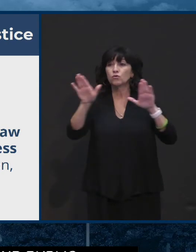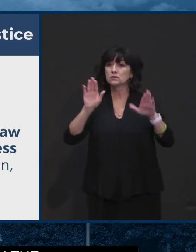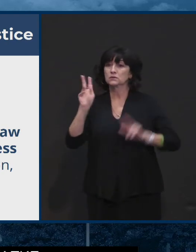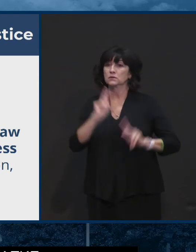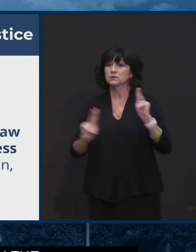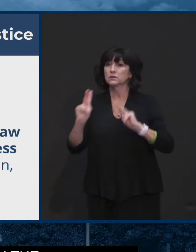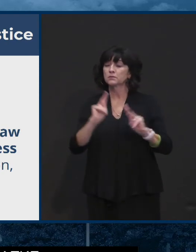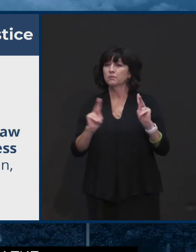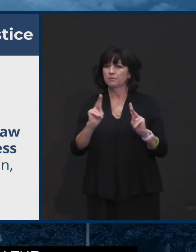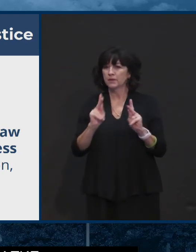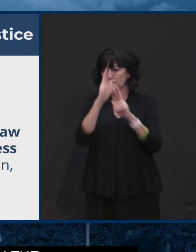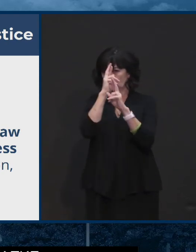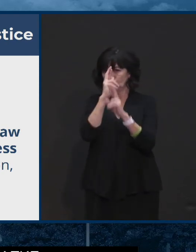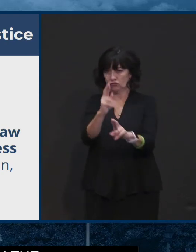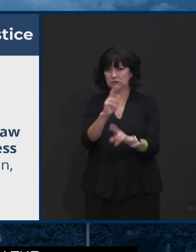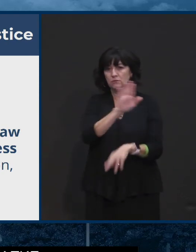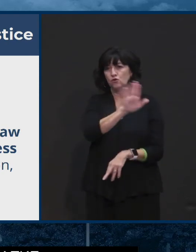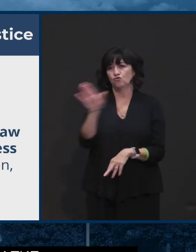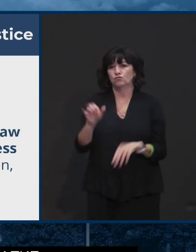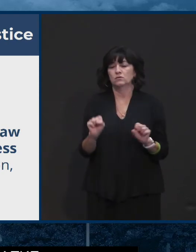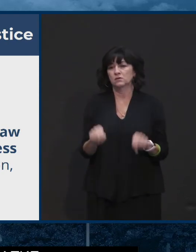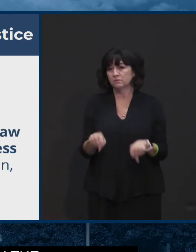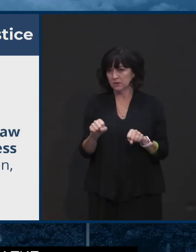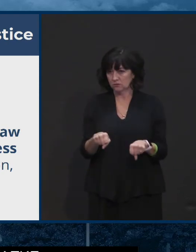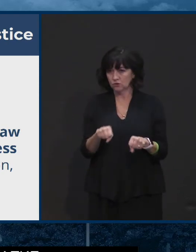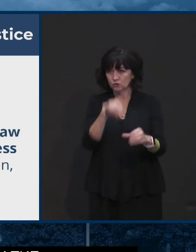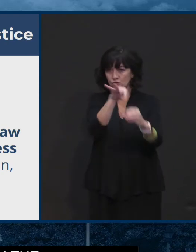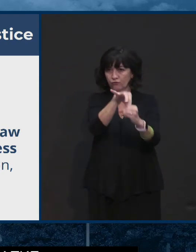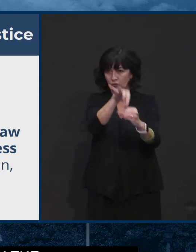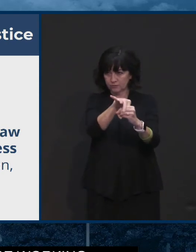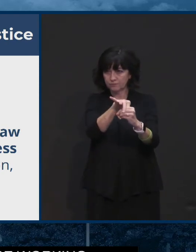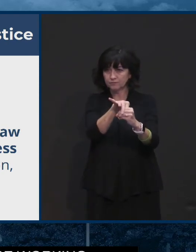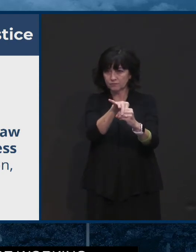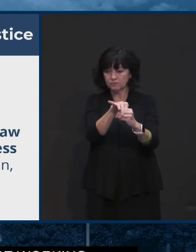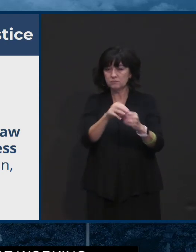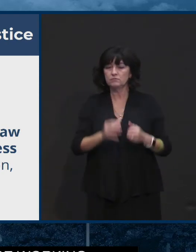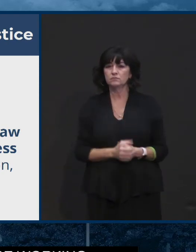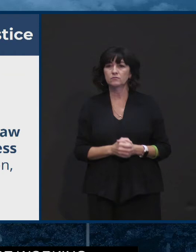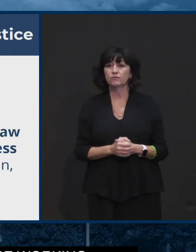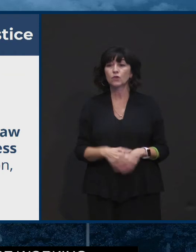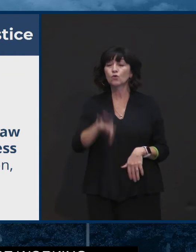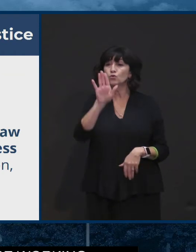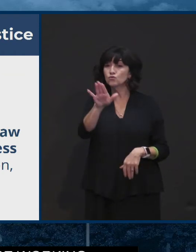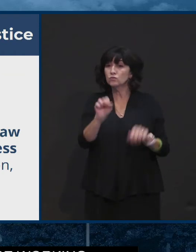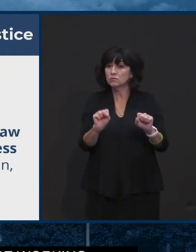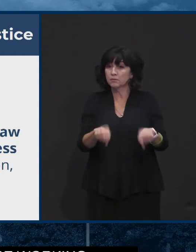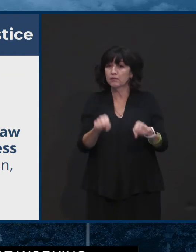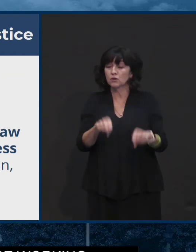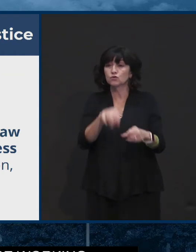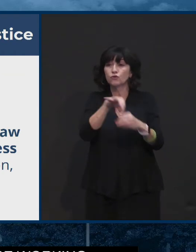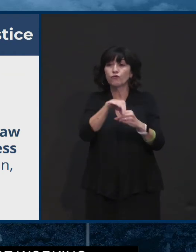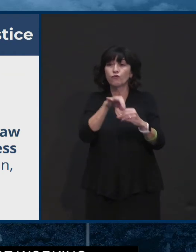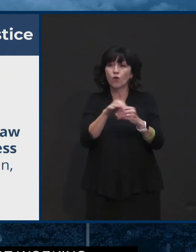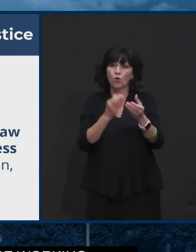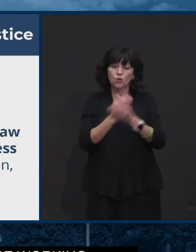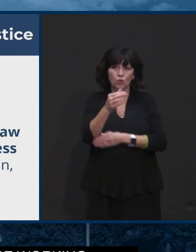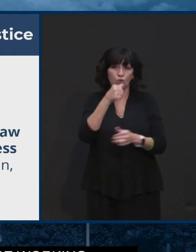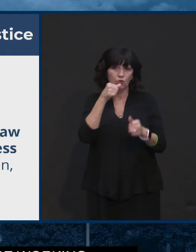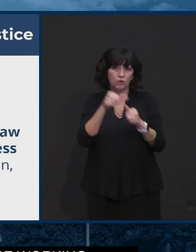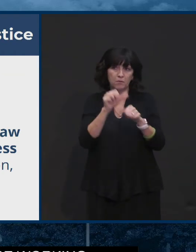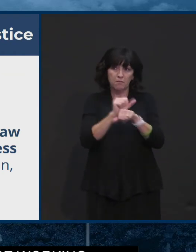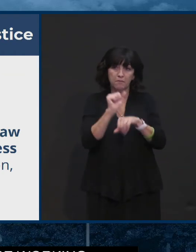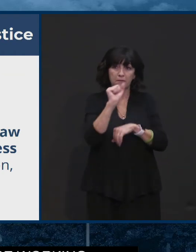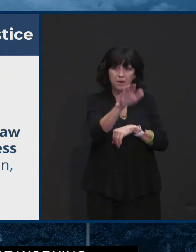honored today and this evening, and with your rights to vote by mail. If you are registered to